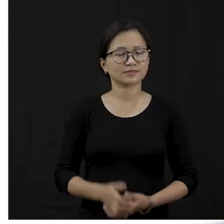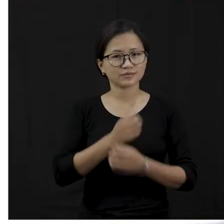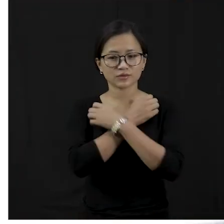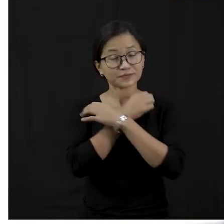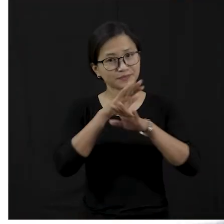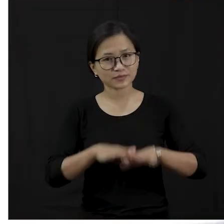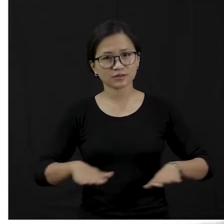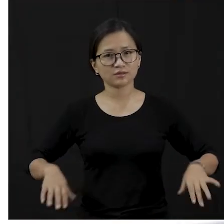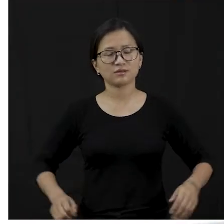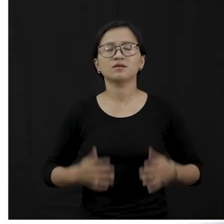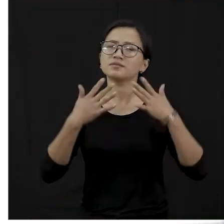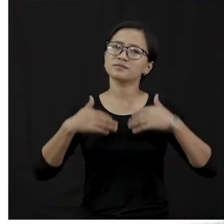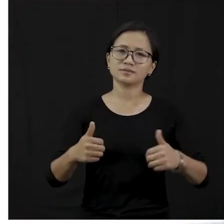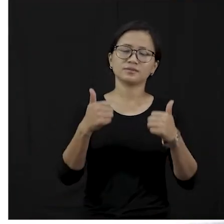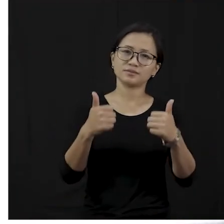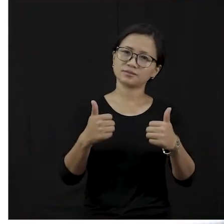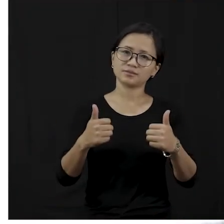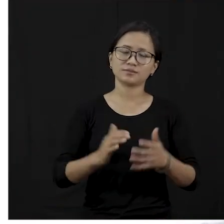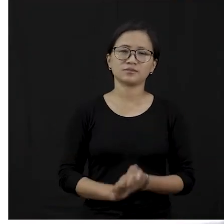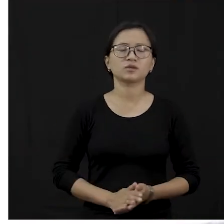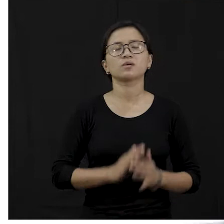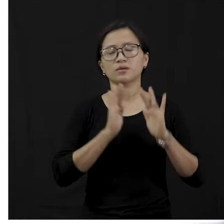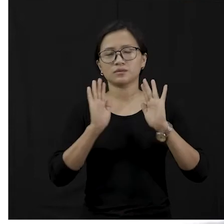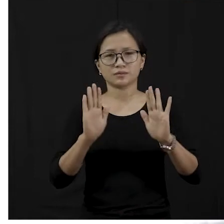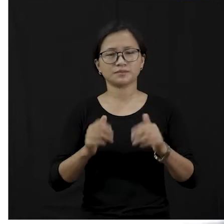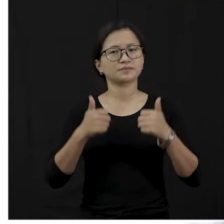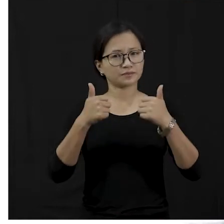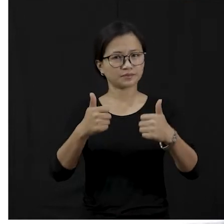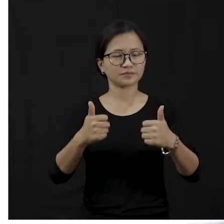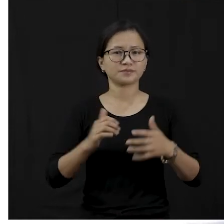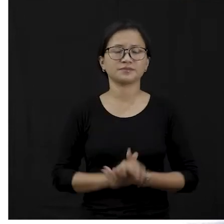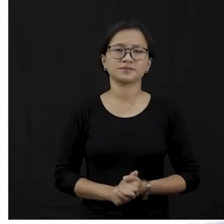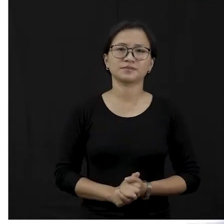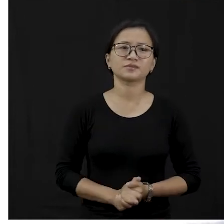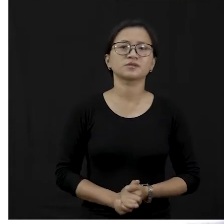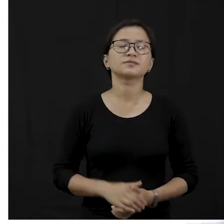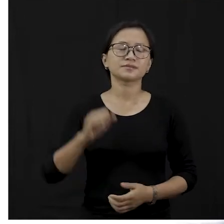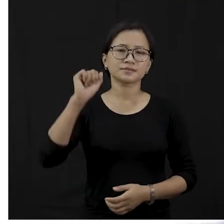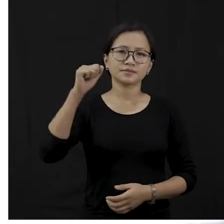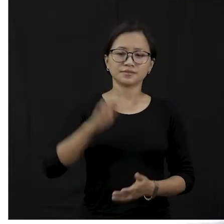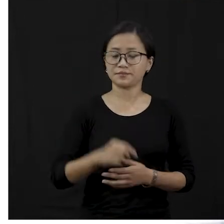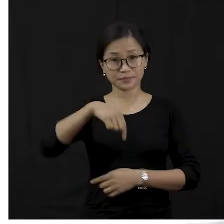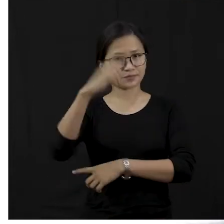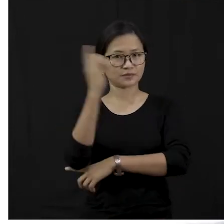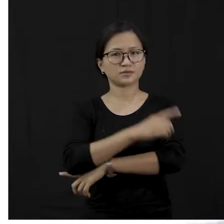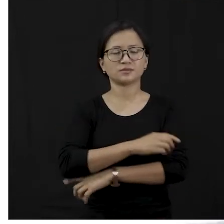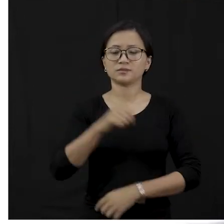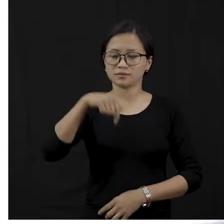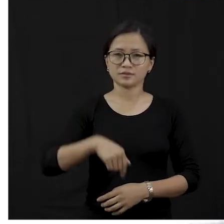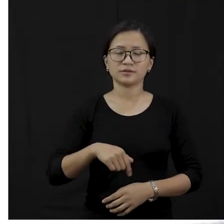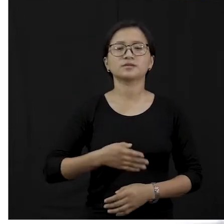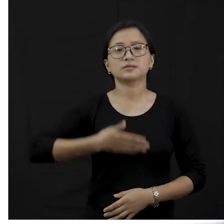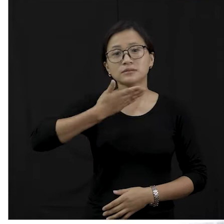Dear students, how are you all? Hope you all are doing well. Yes, today I am